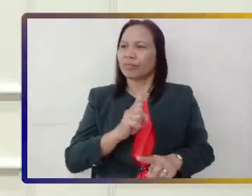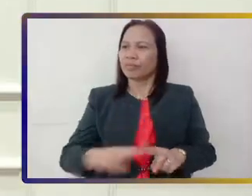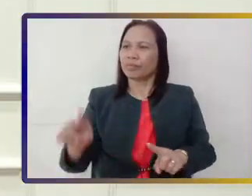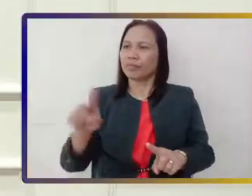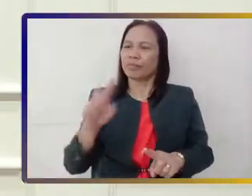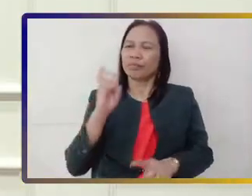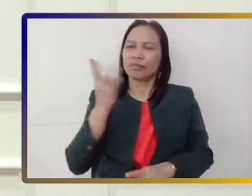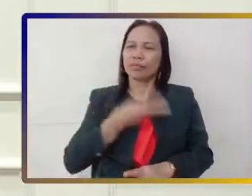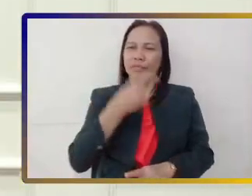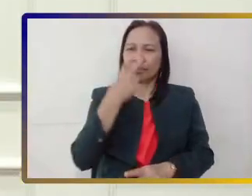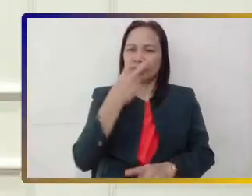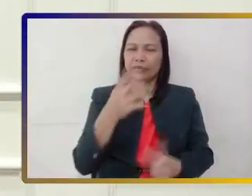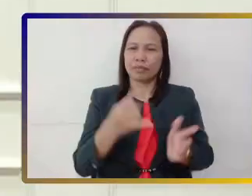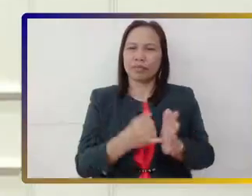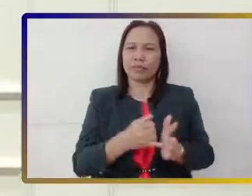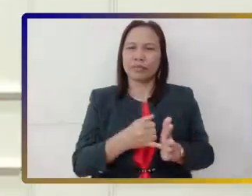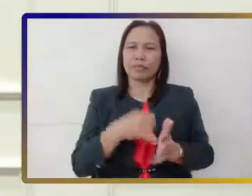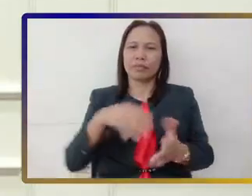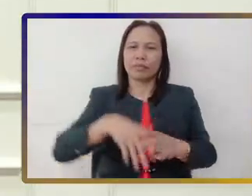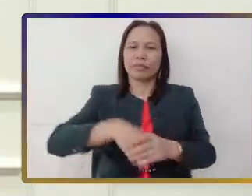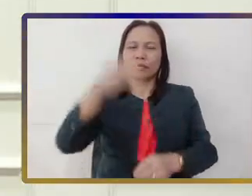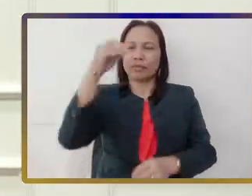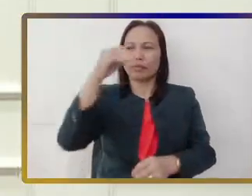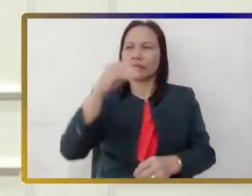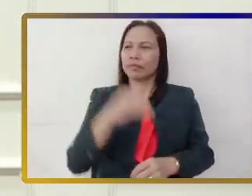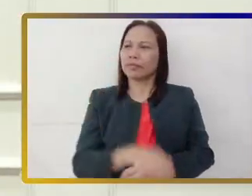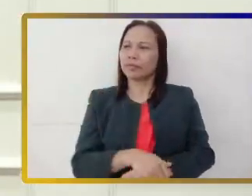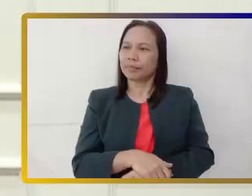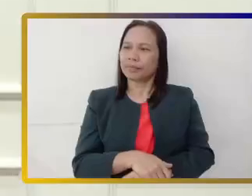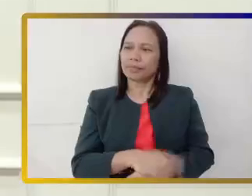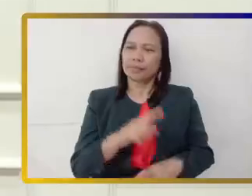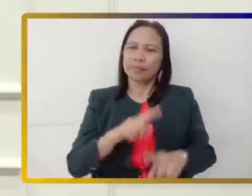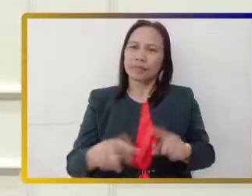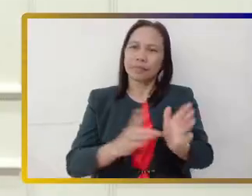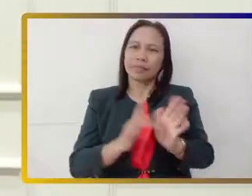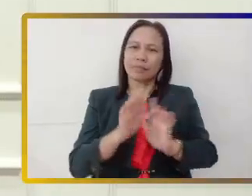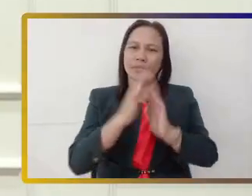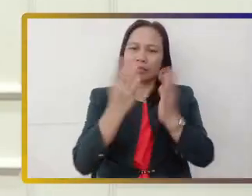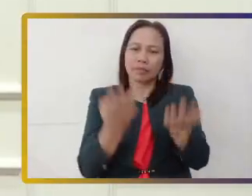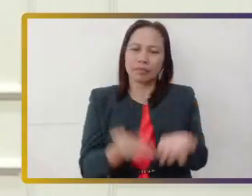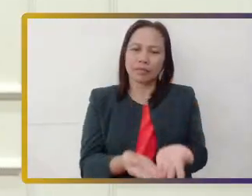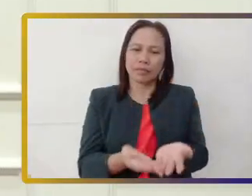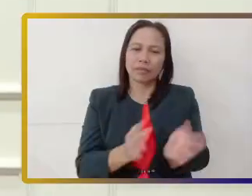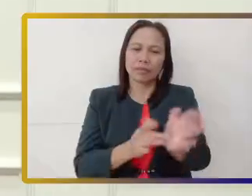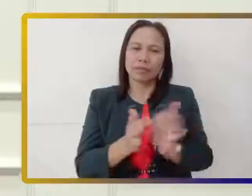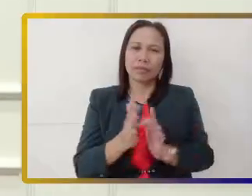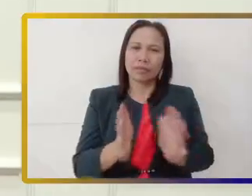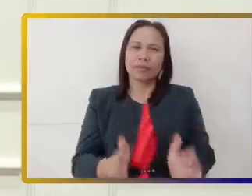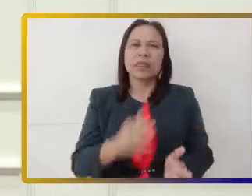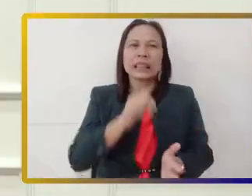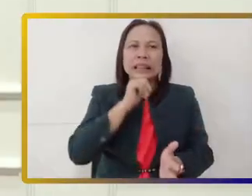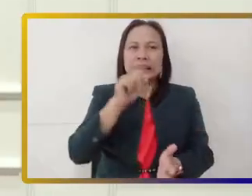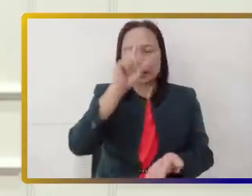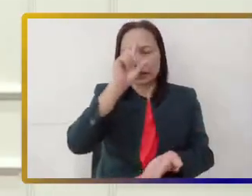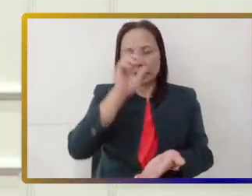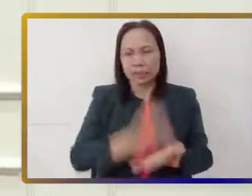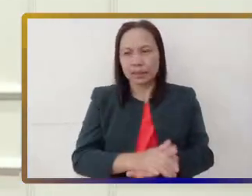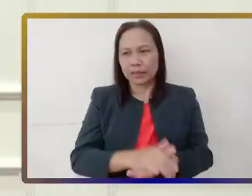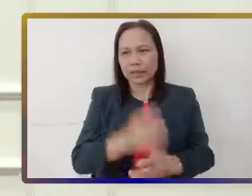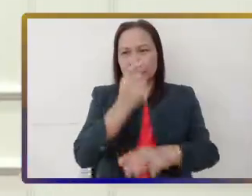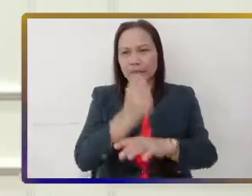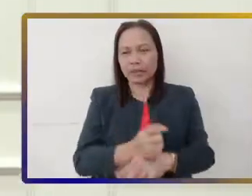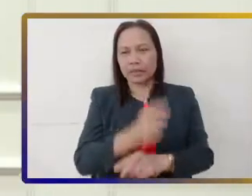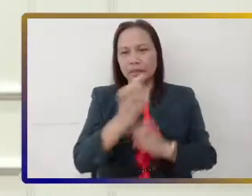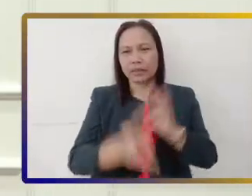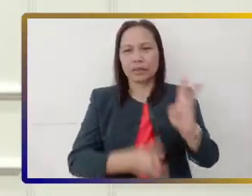but biblical christianity is not to be lived according to the tradition of the world But